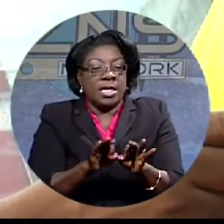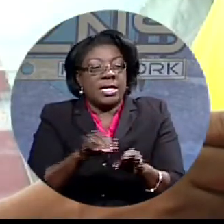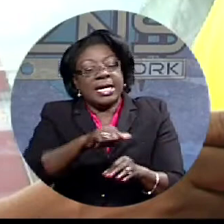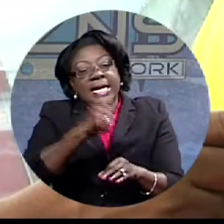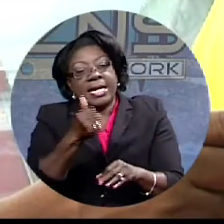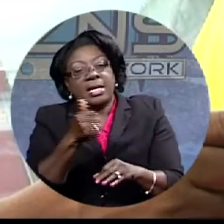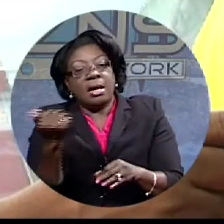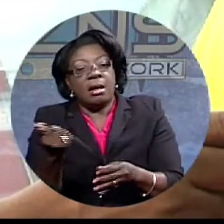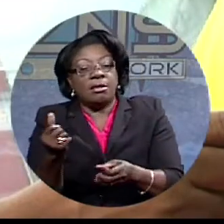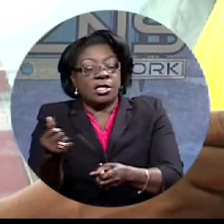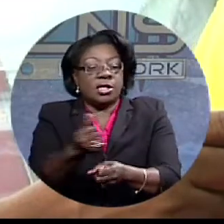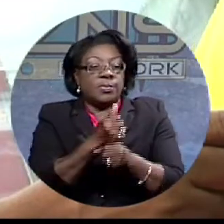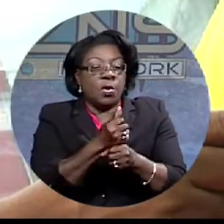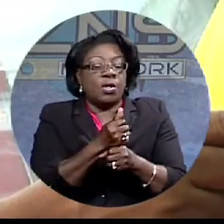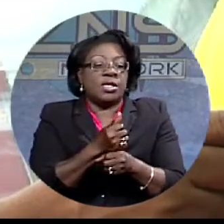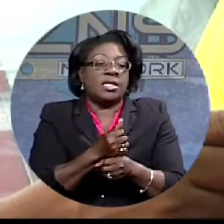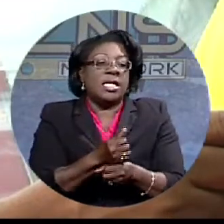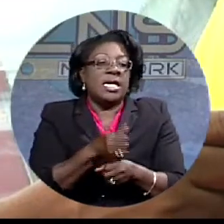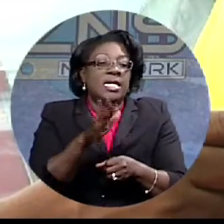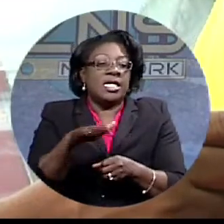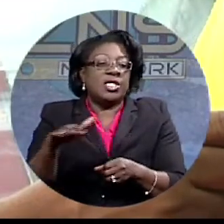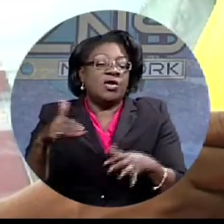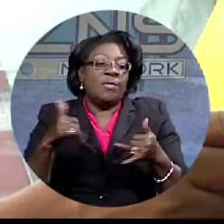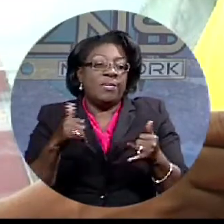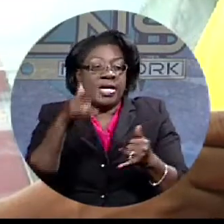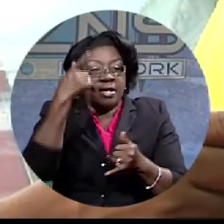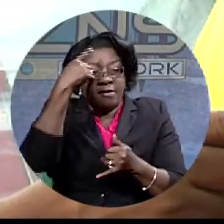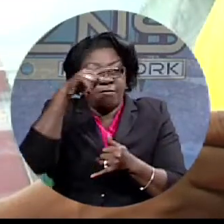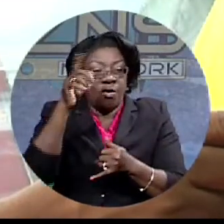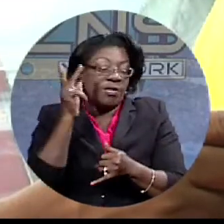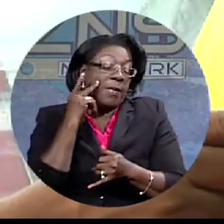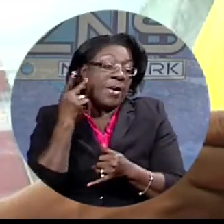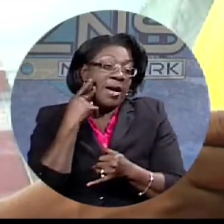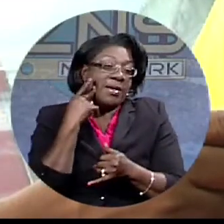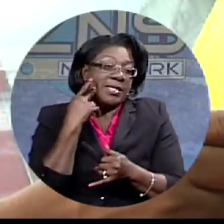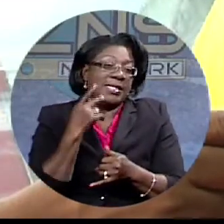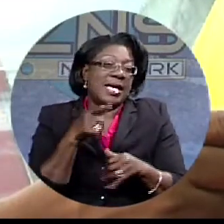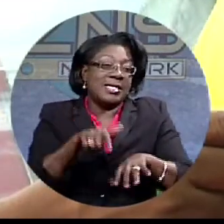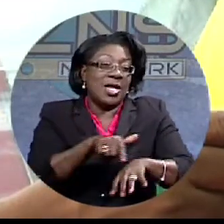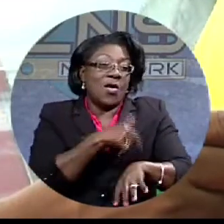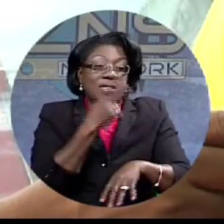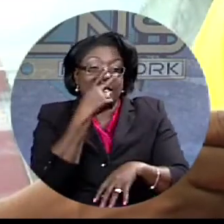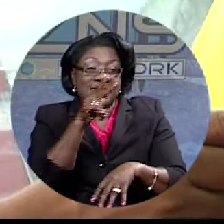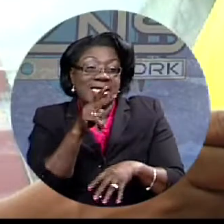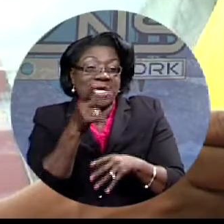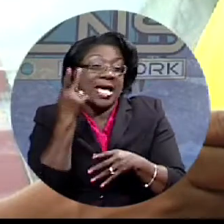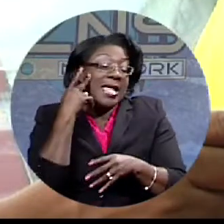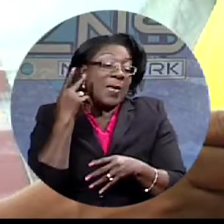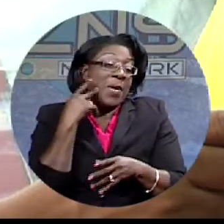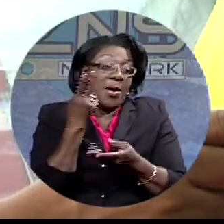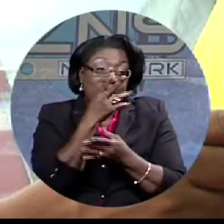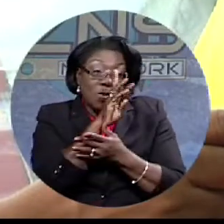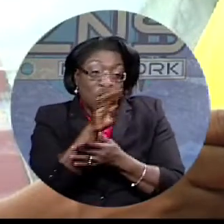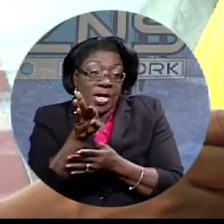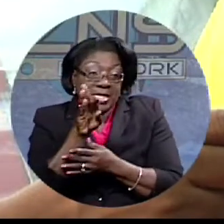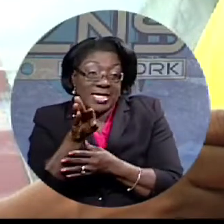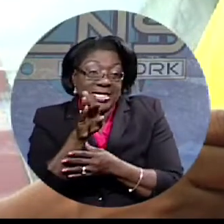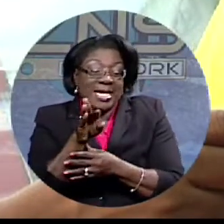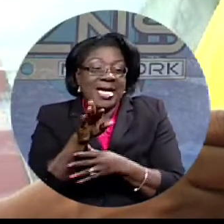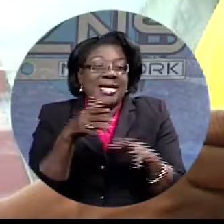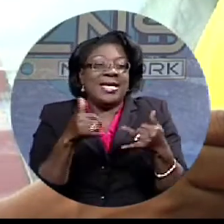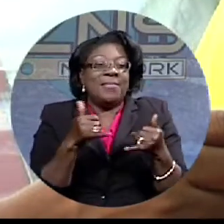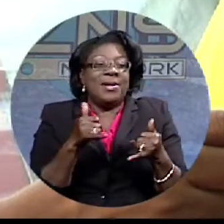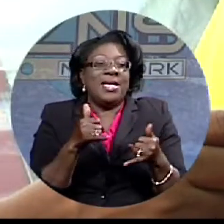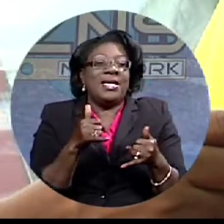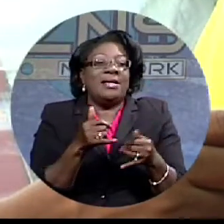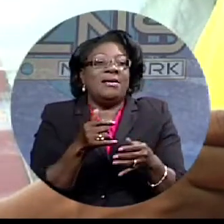other sport, the kids play for the parents. As long as they see the kid, the parents on the sidelines, they see them at practice, at the driving